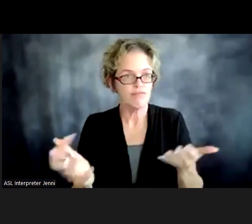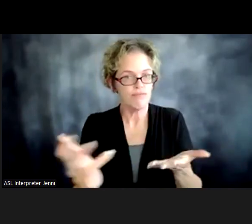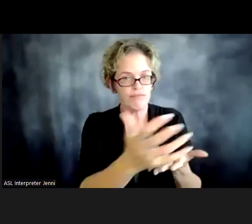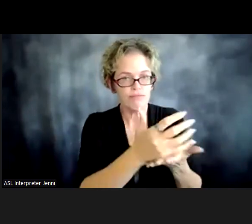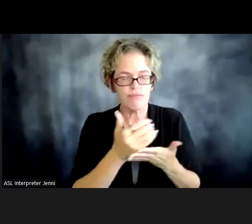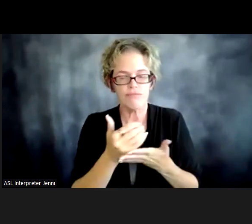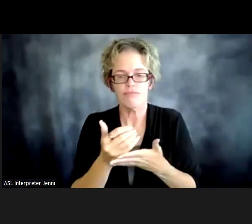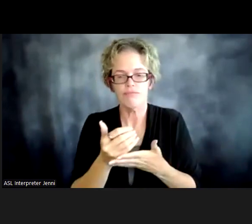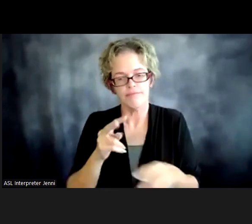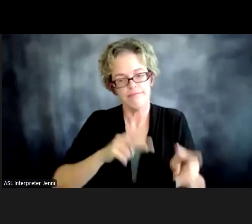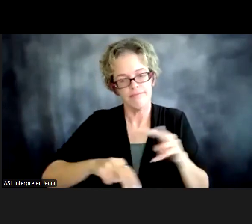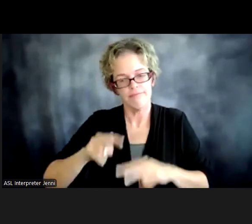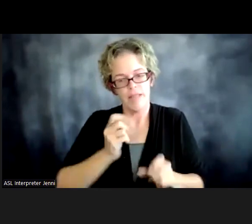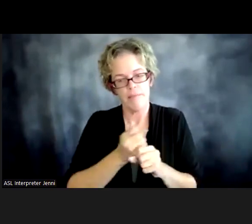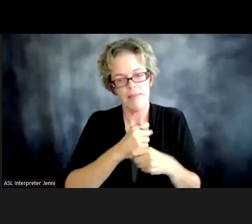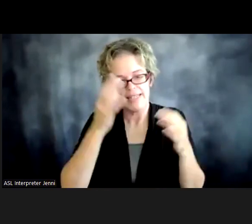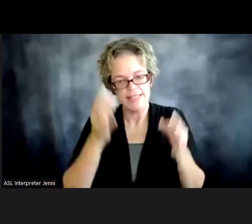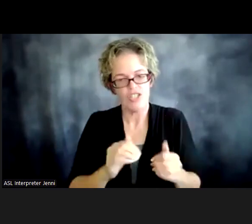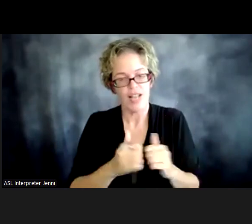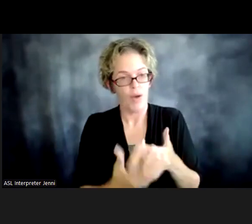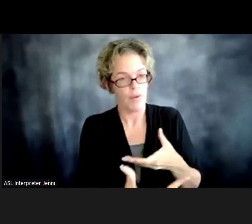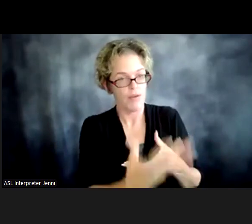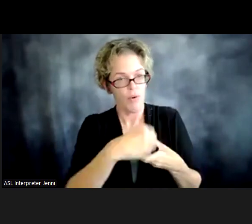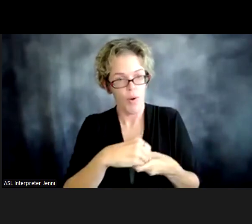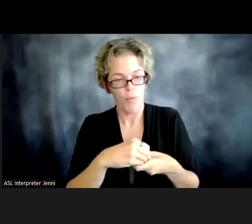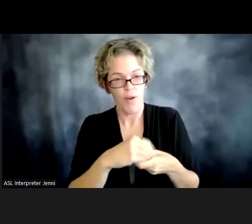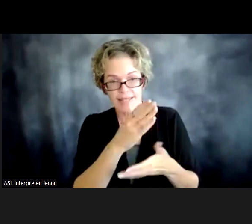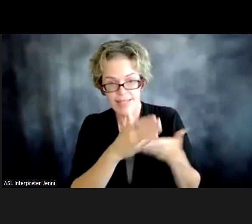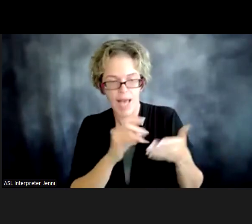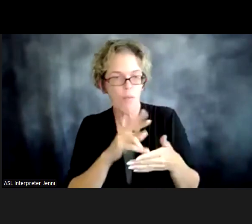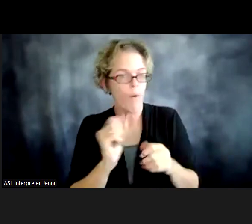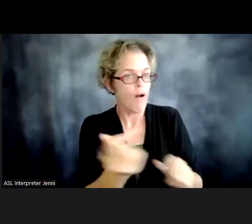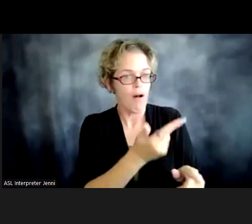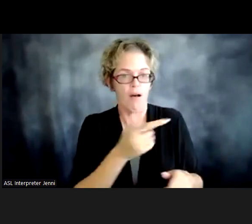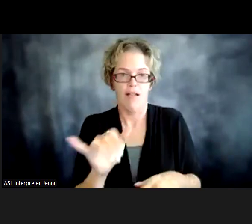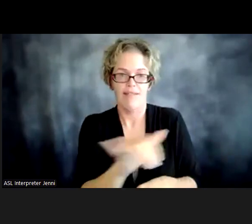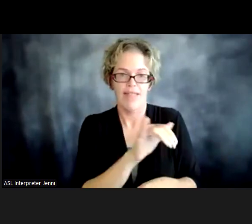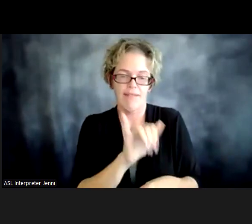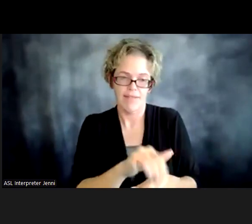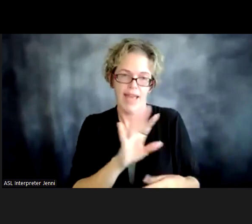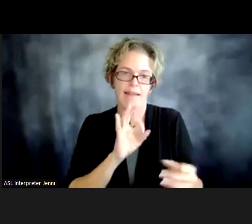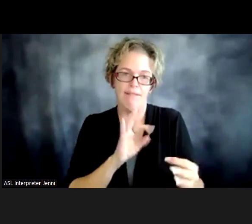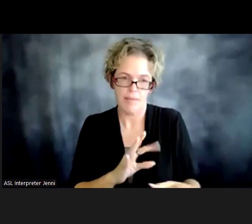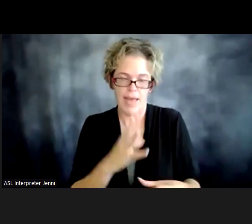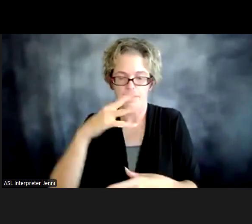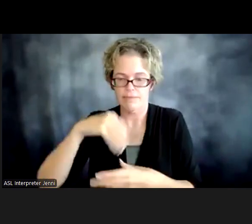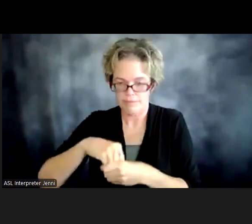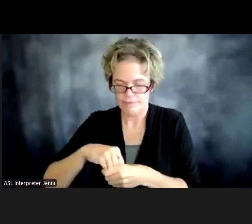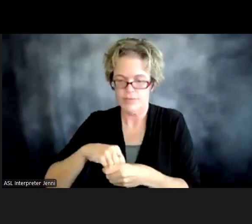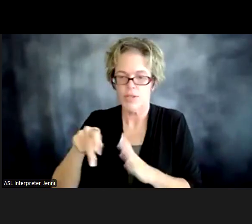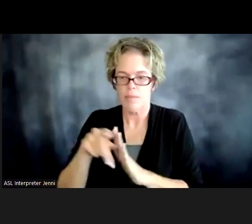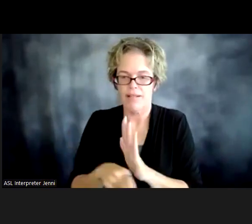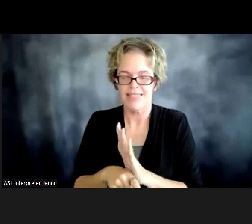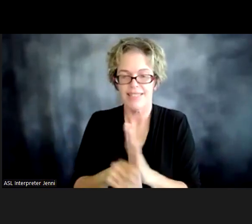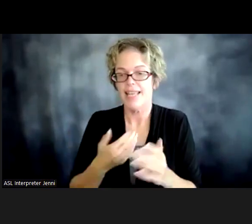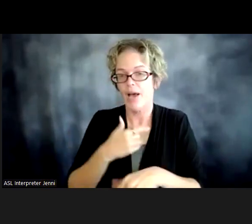some decisions on how we might incorporate some or all of that feedback into our enrollment management policy. And I think on our timeline,